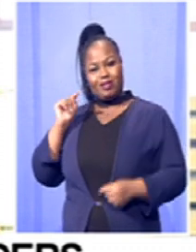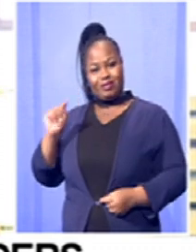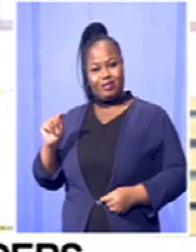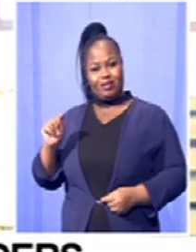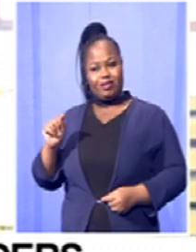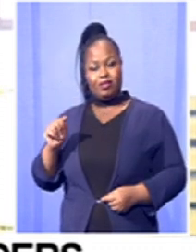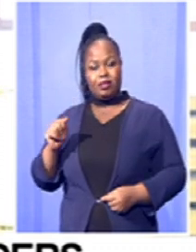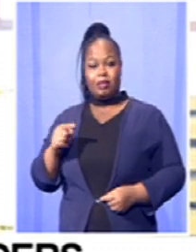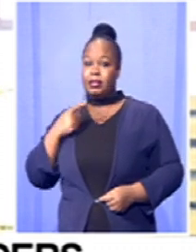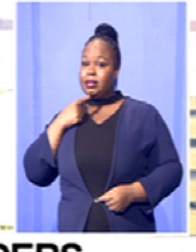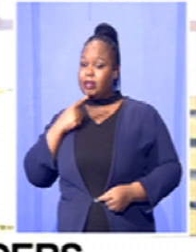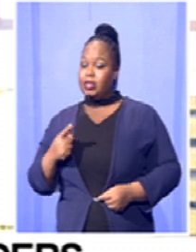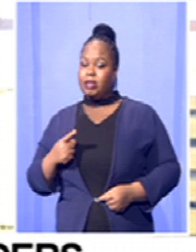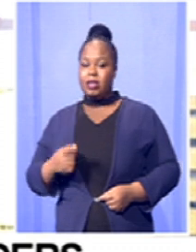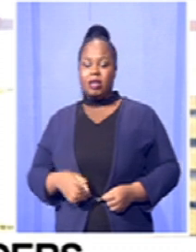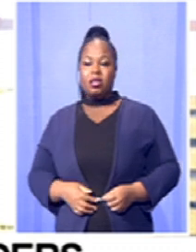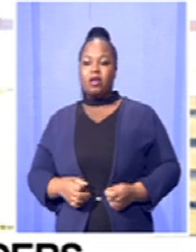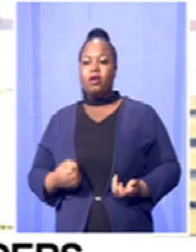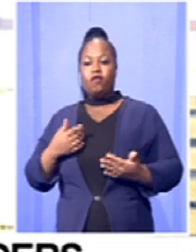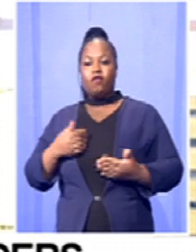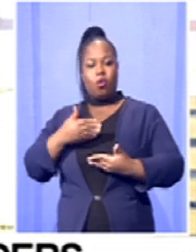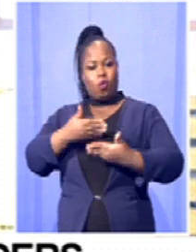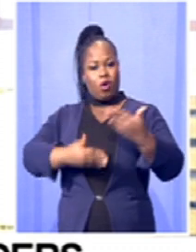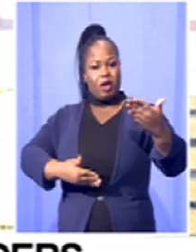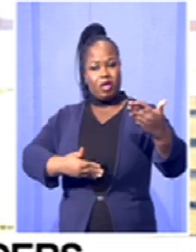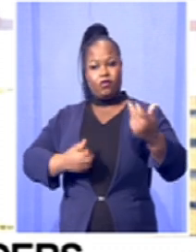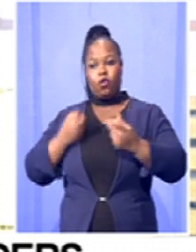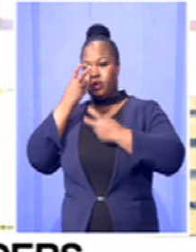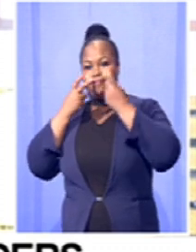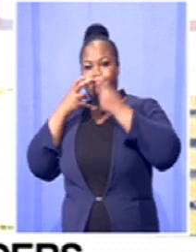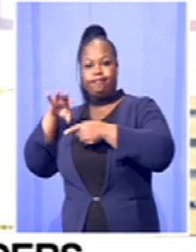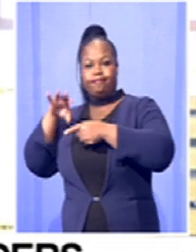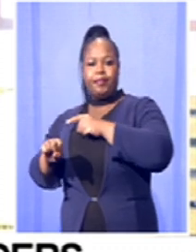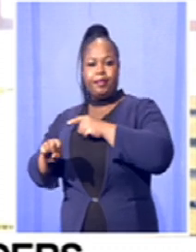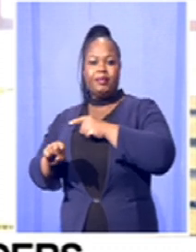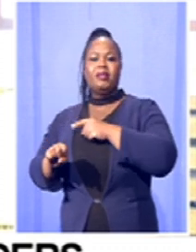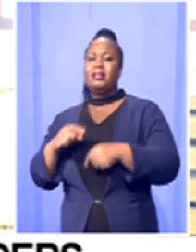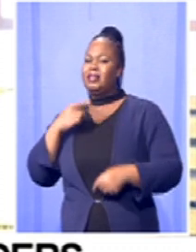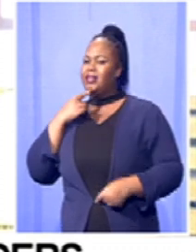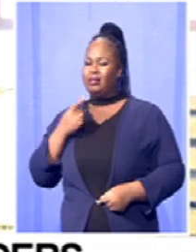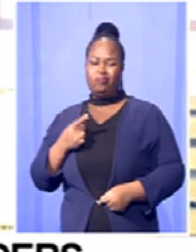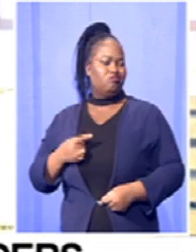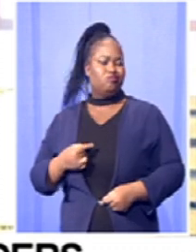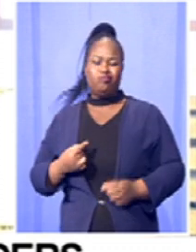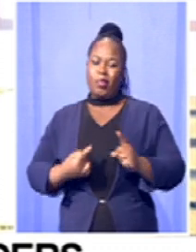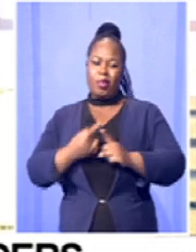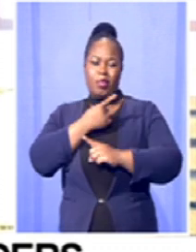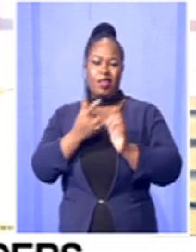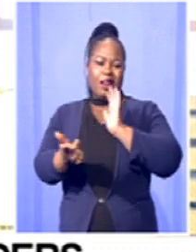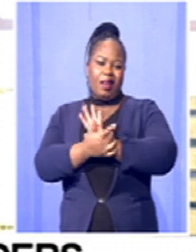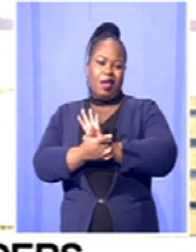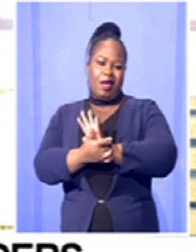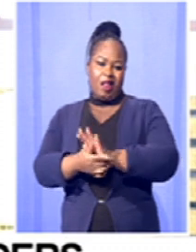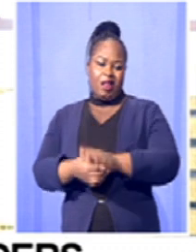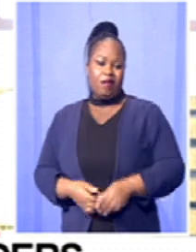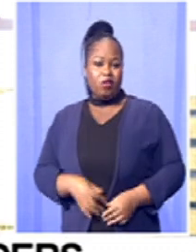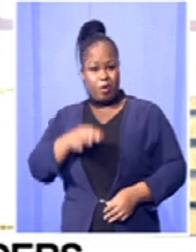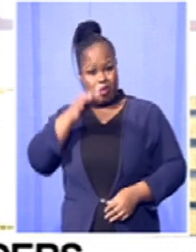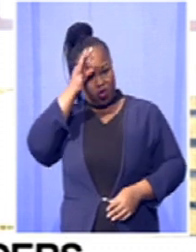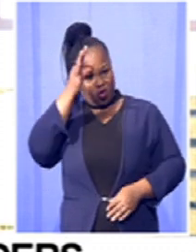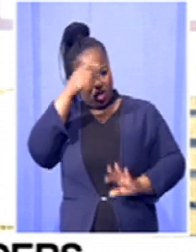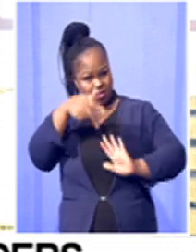that search and seizure warrant, of which they contend that it was not legally sought or authorized.